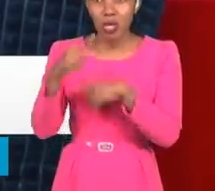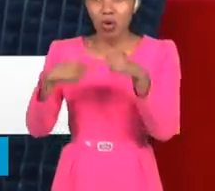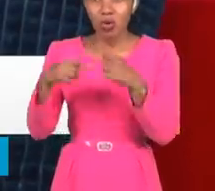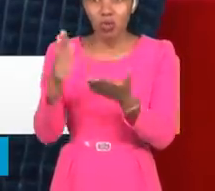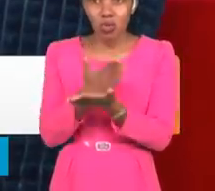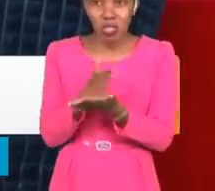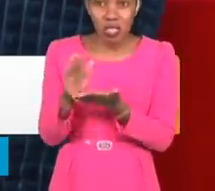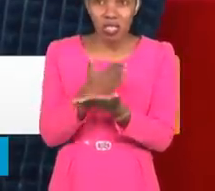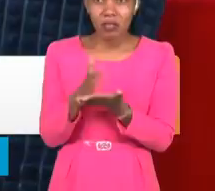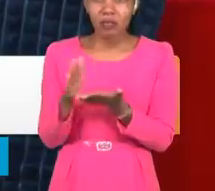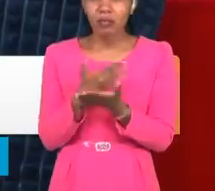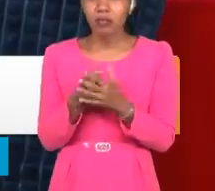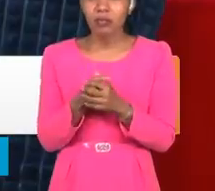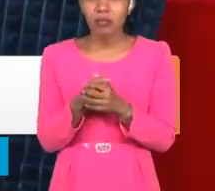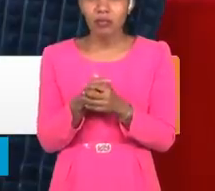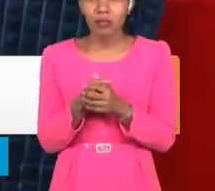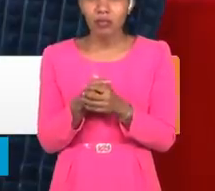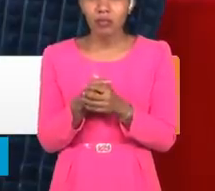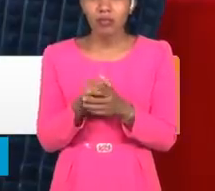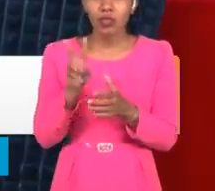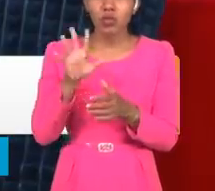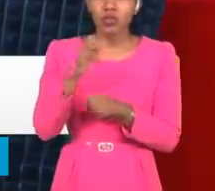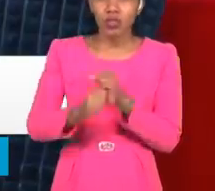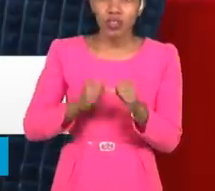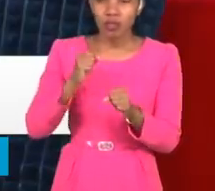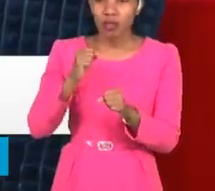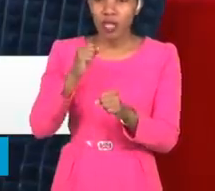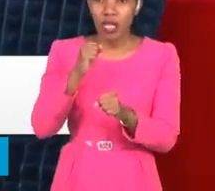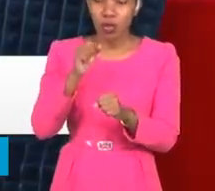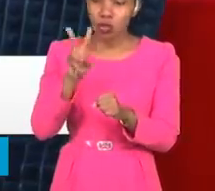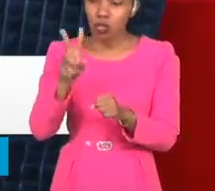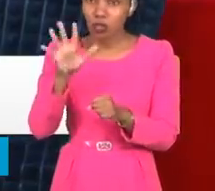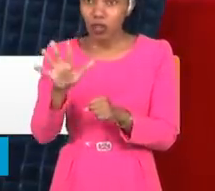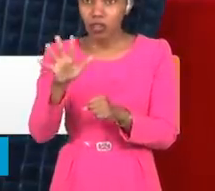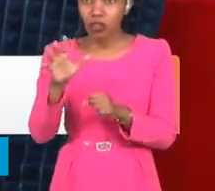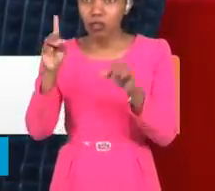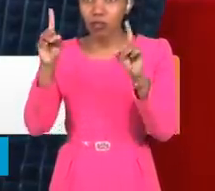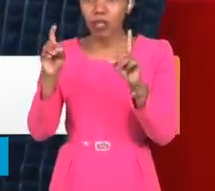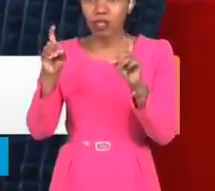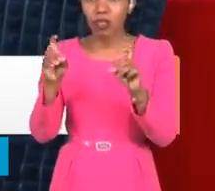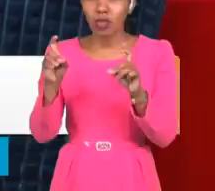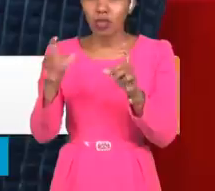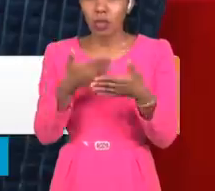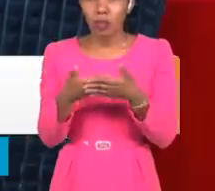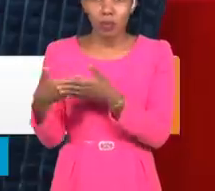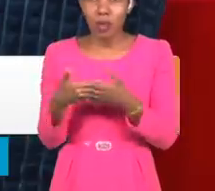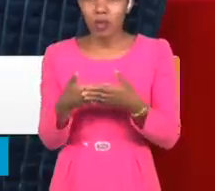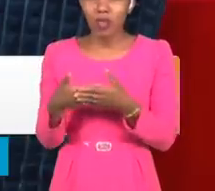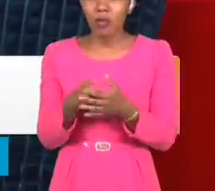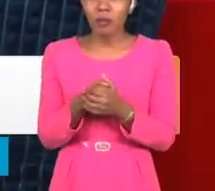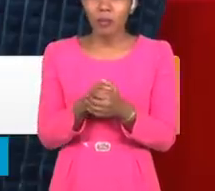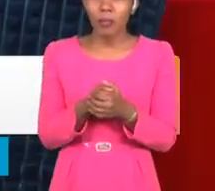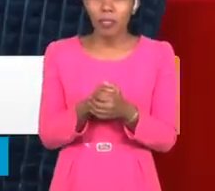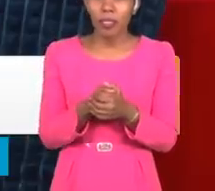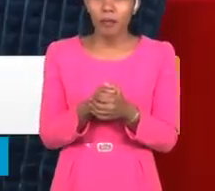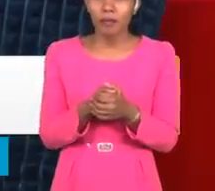that? Serious thing. 25 serious pictures thing. Of one baby. Serious but do thing. I have the time to take my baby and just smile? Serious